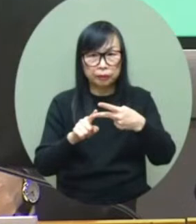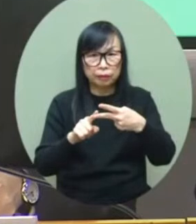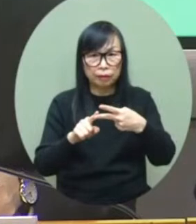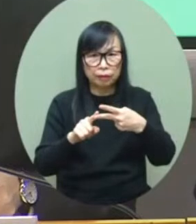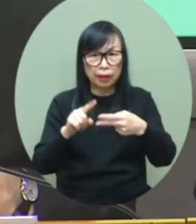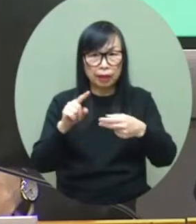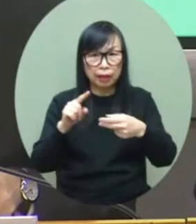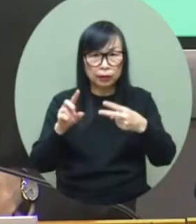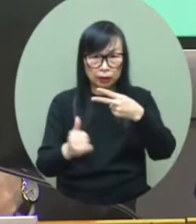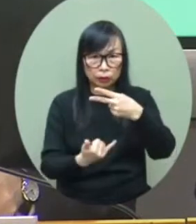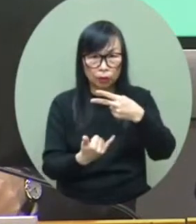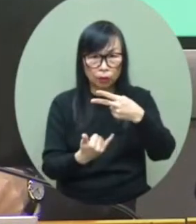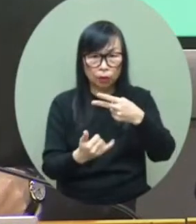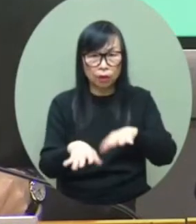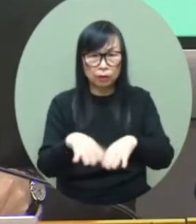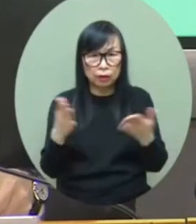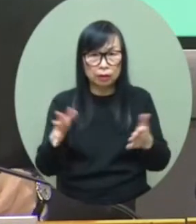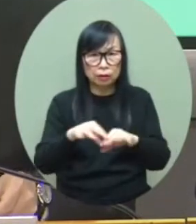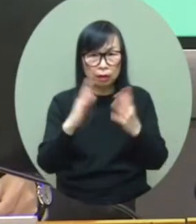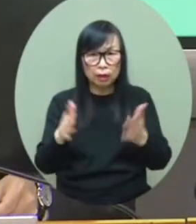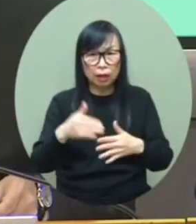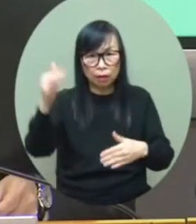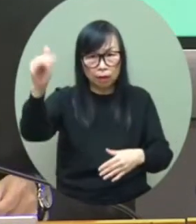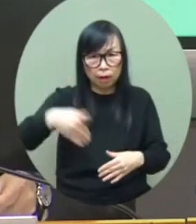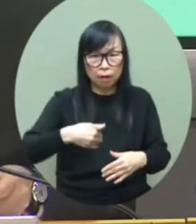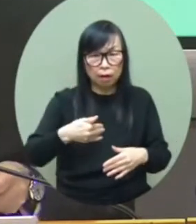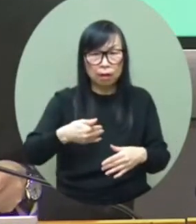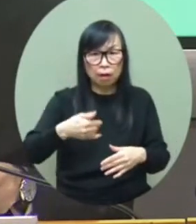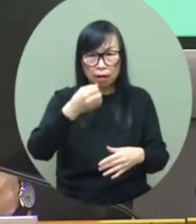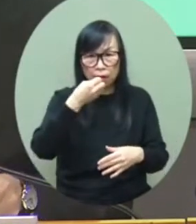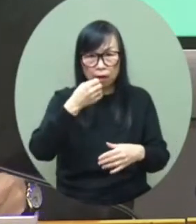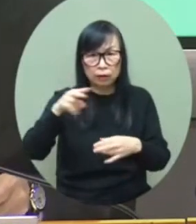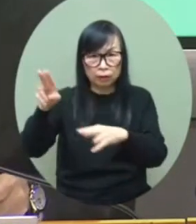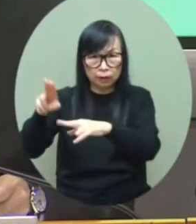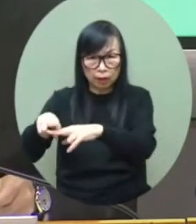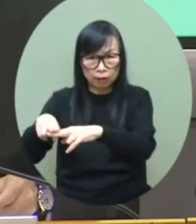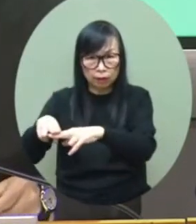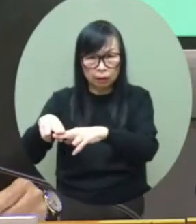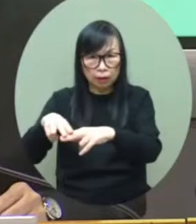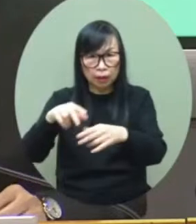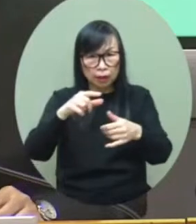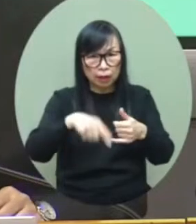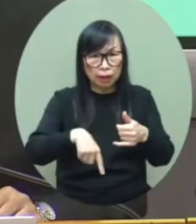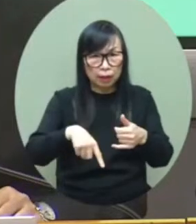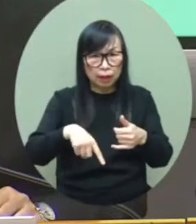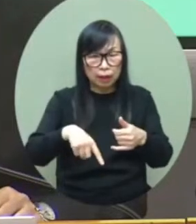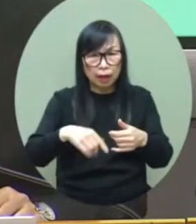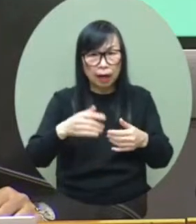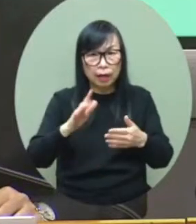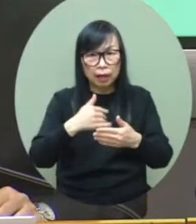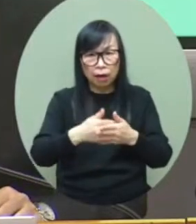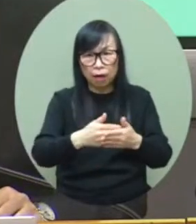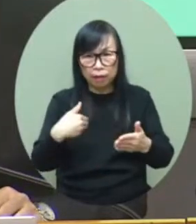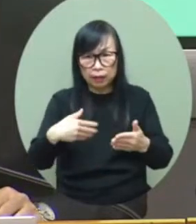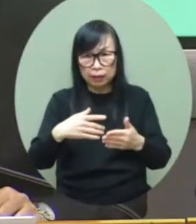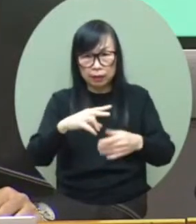arrangement or transportation arrangement. And then second point, starting from the 6th of February, all